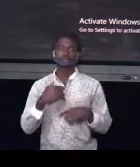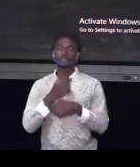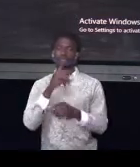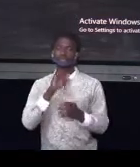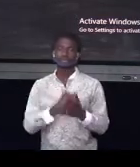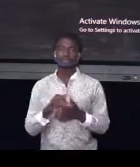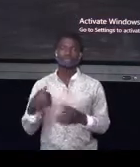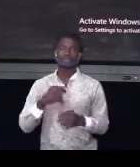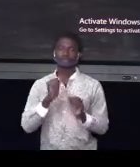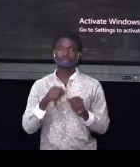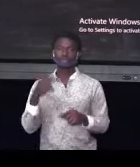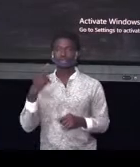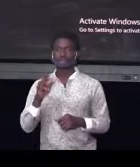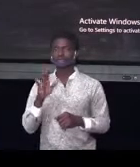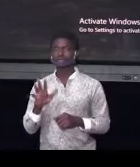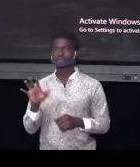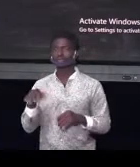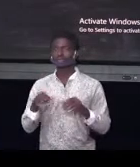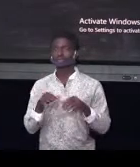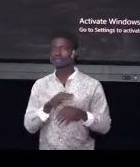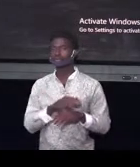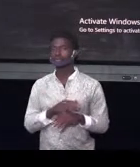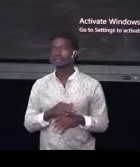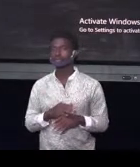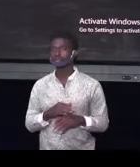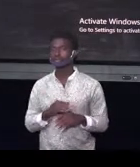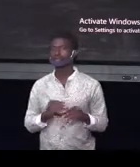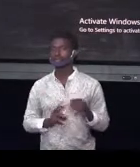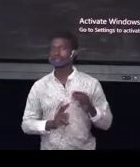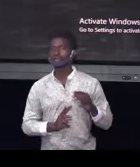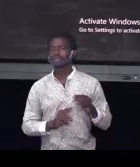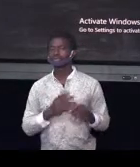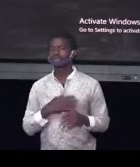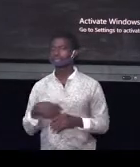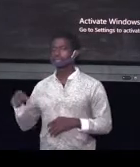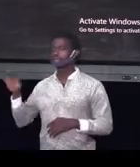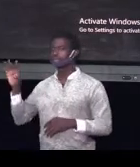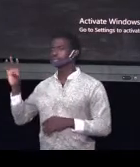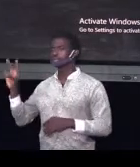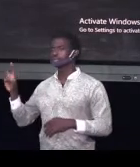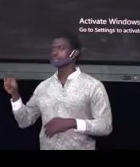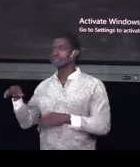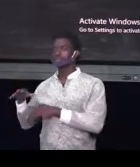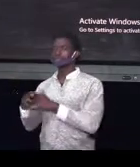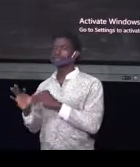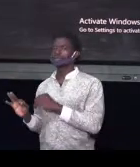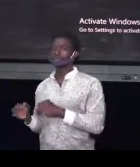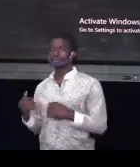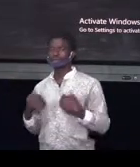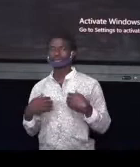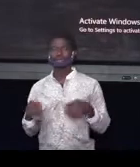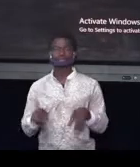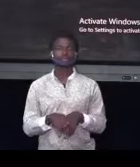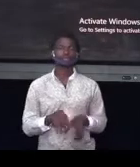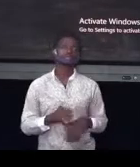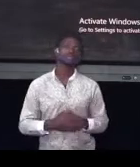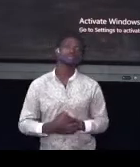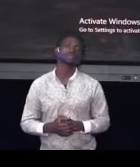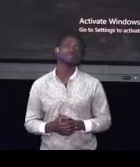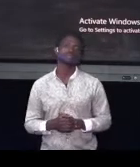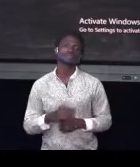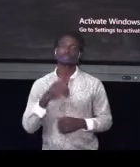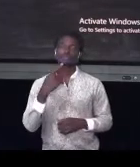we can make sure that 5 over 6 and 7 over 9 have the same denominator. Okay, and like I have said earlier,